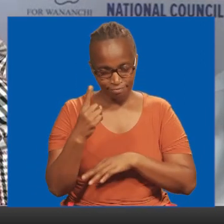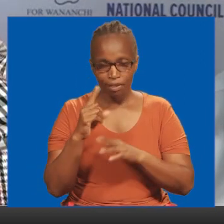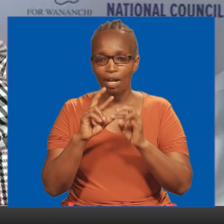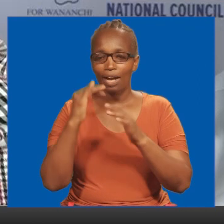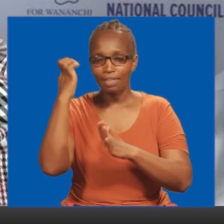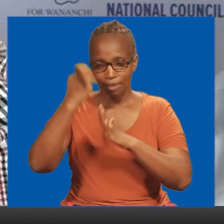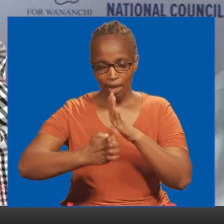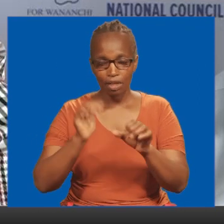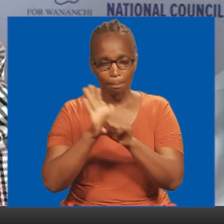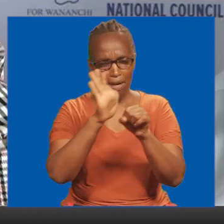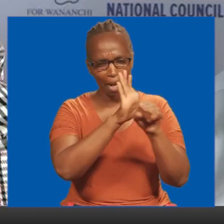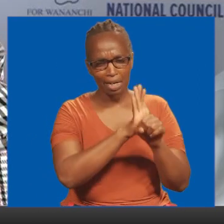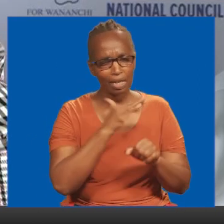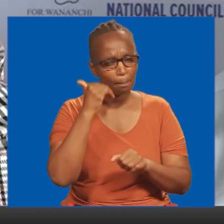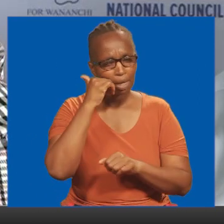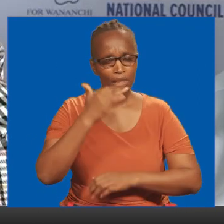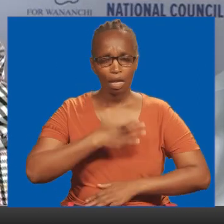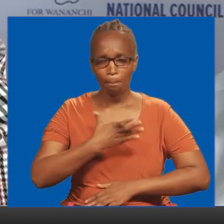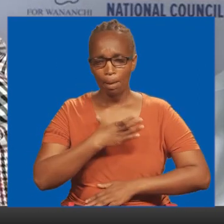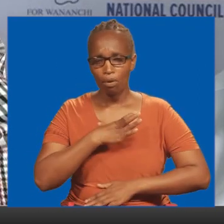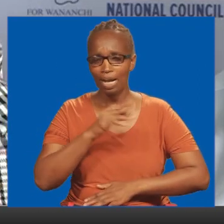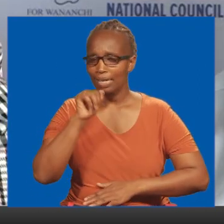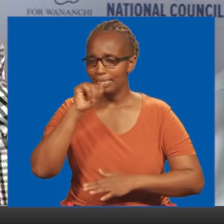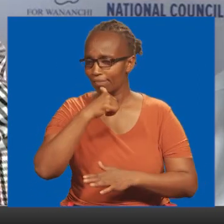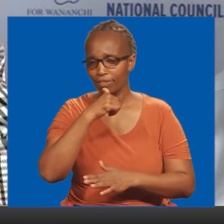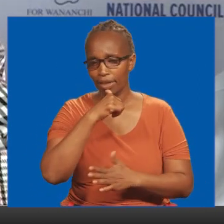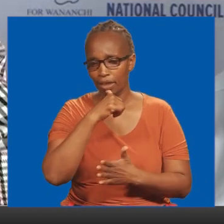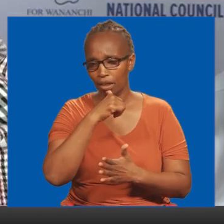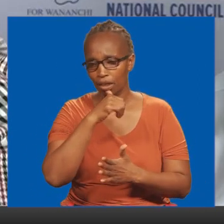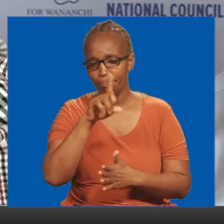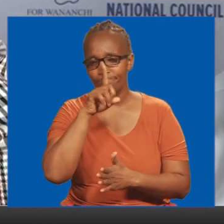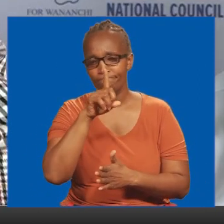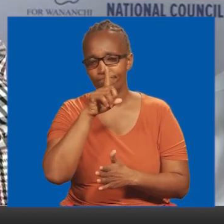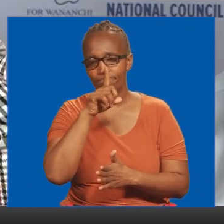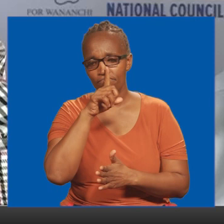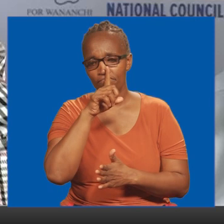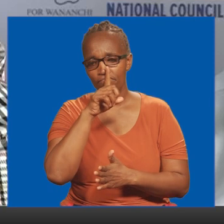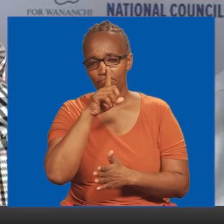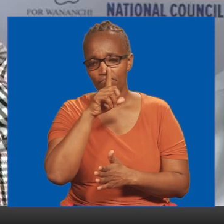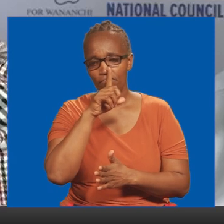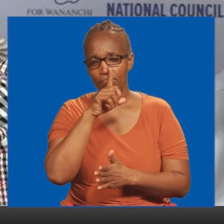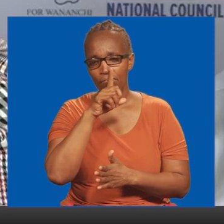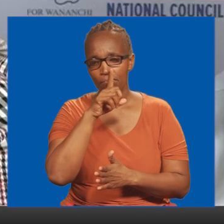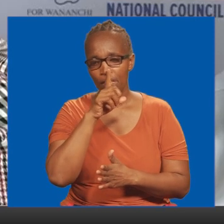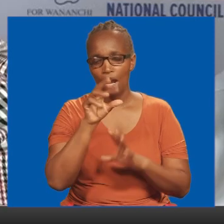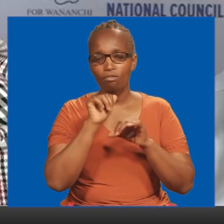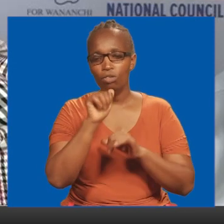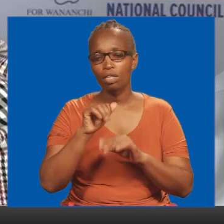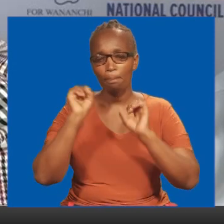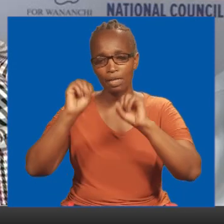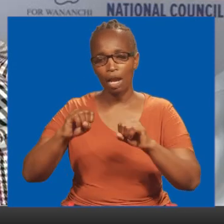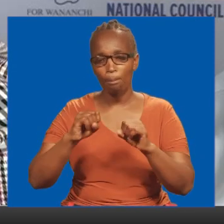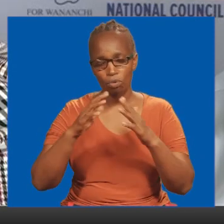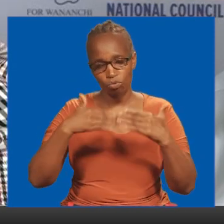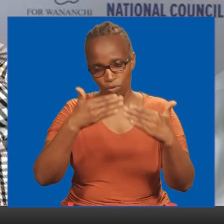As a result, many patients are suffering greatly as health facilities quietly decline to treat them based on